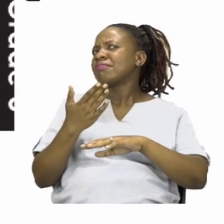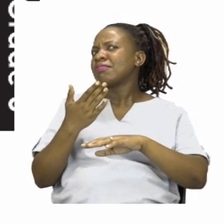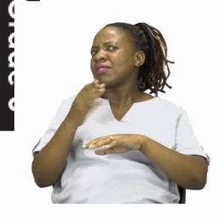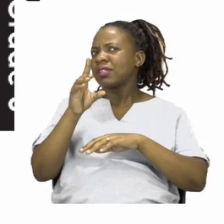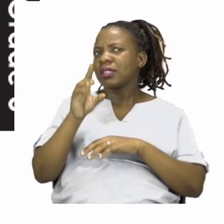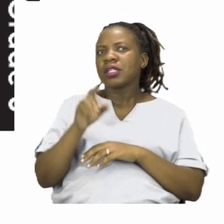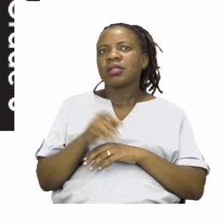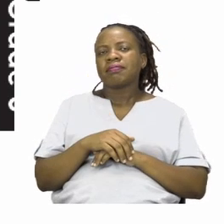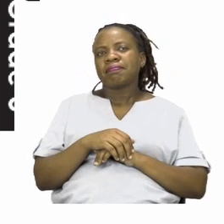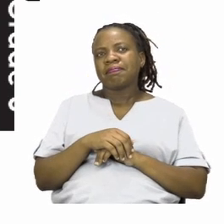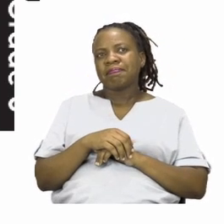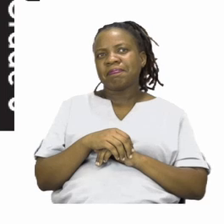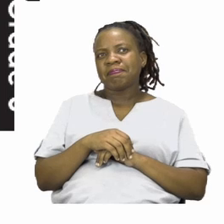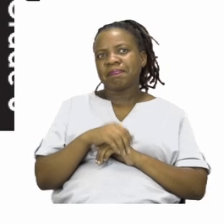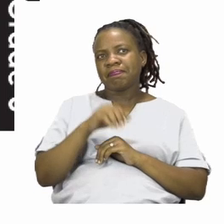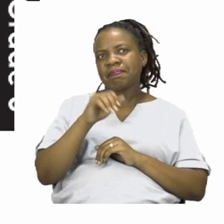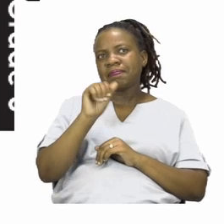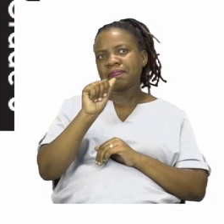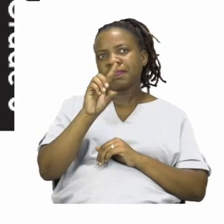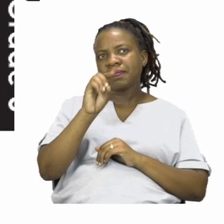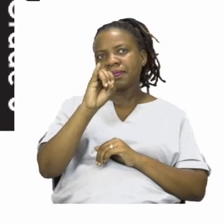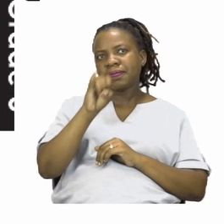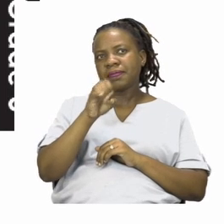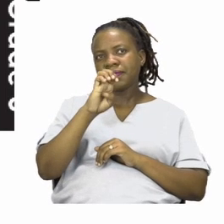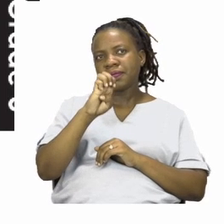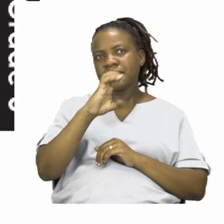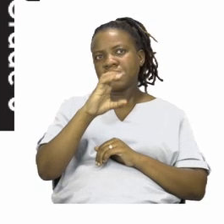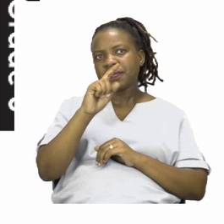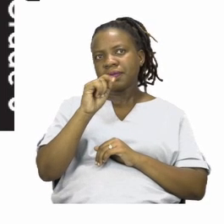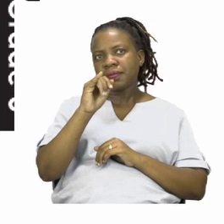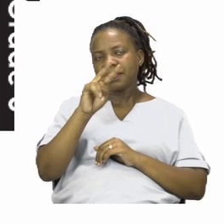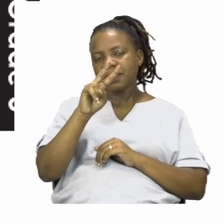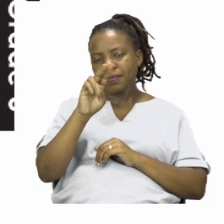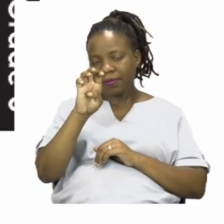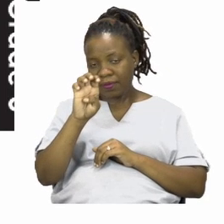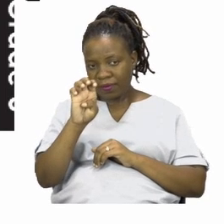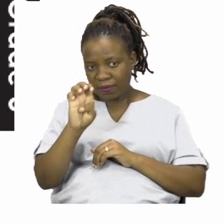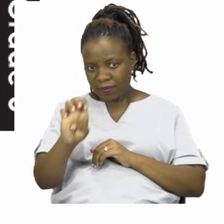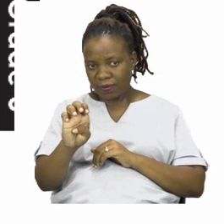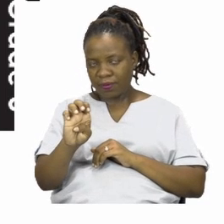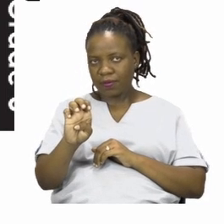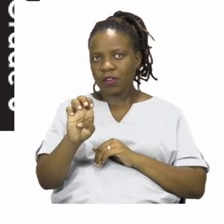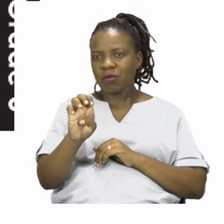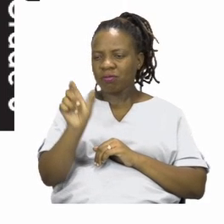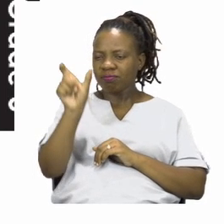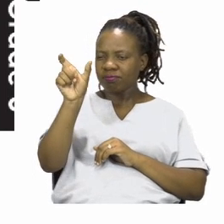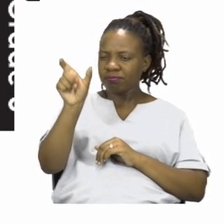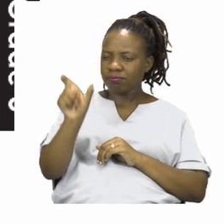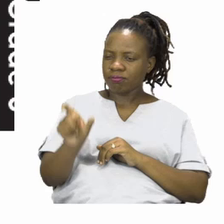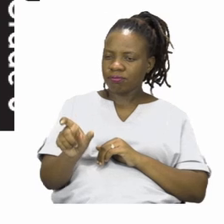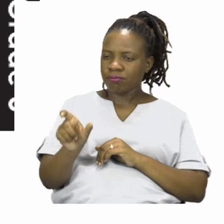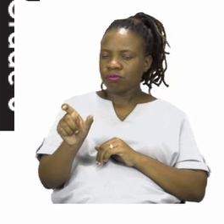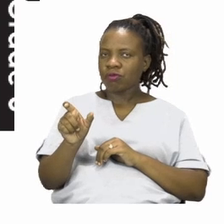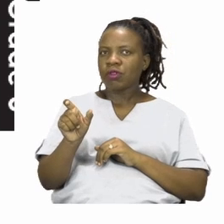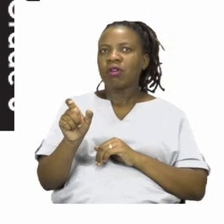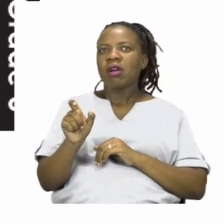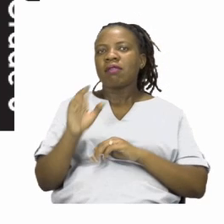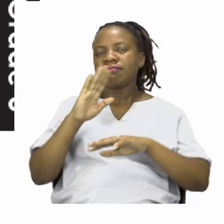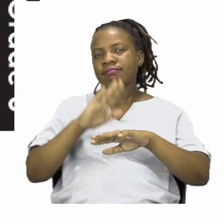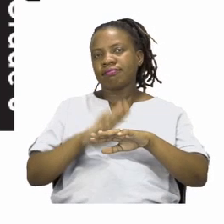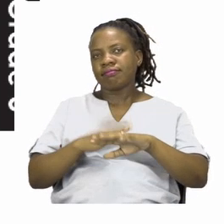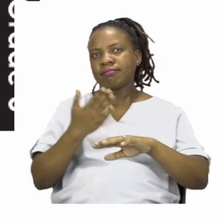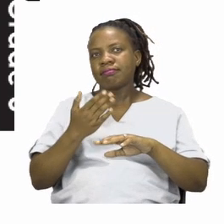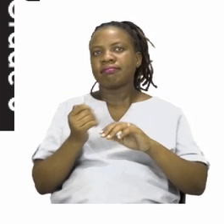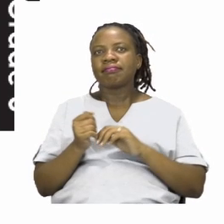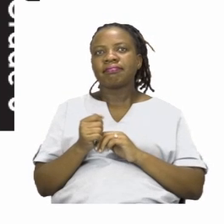to answer them. Now remember, if you have a problem, please go back and read the